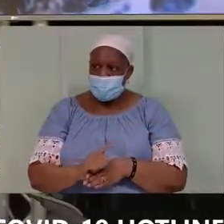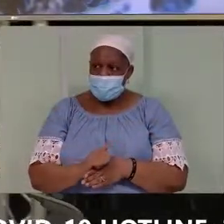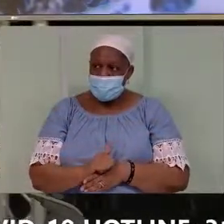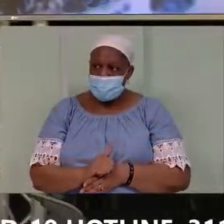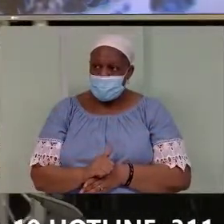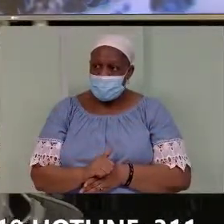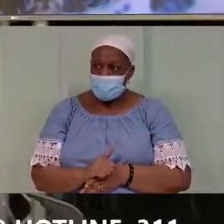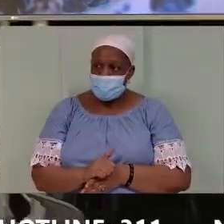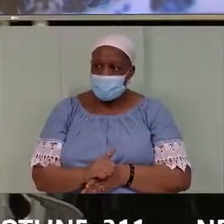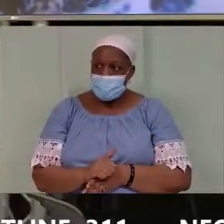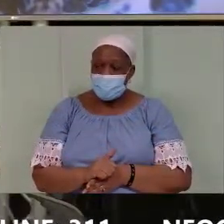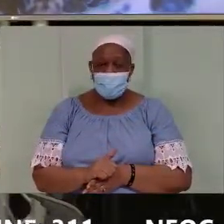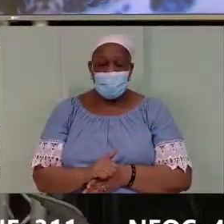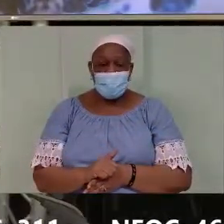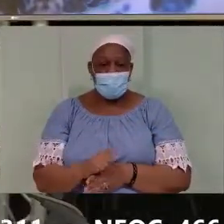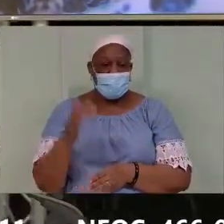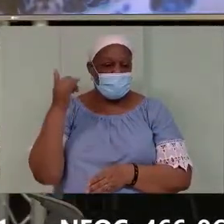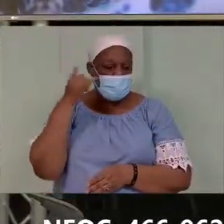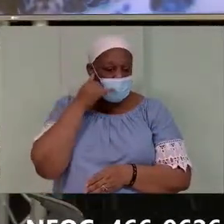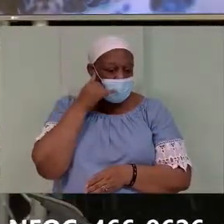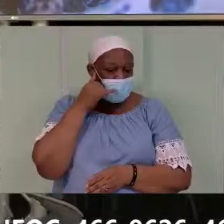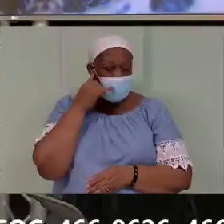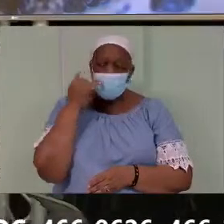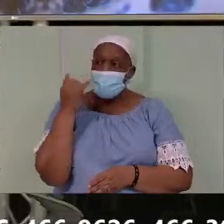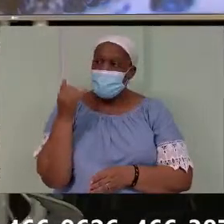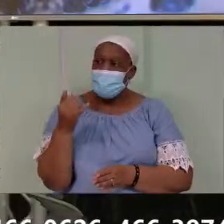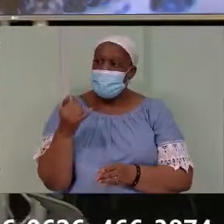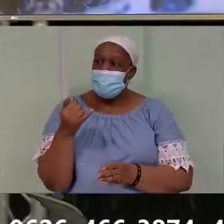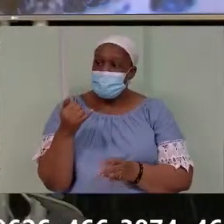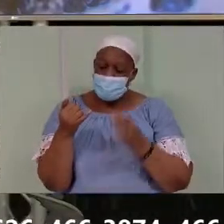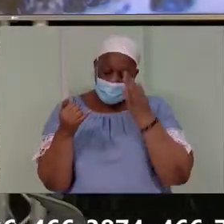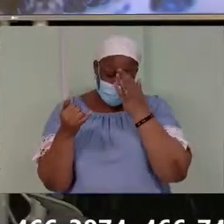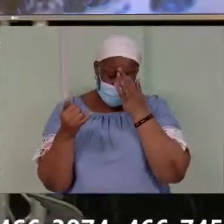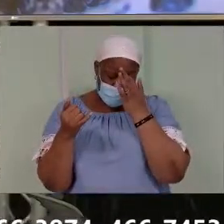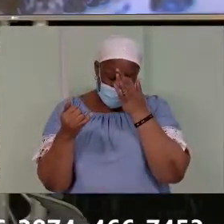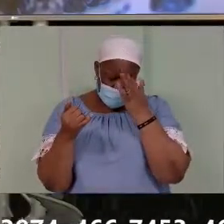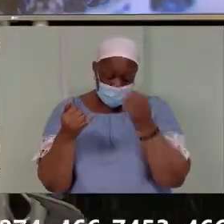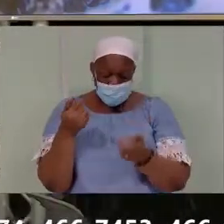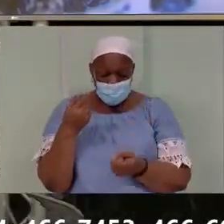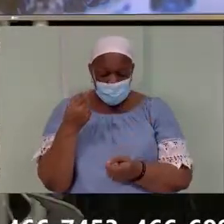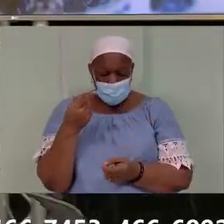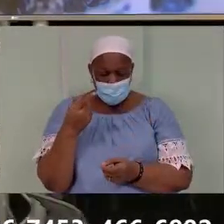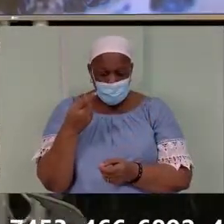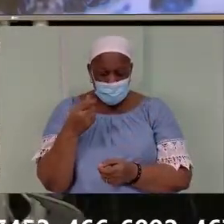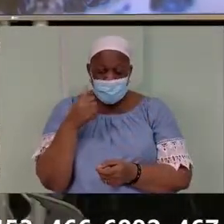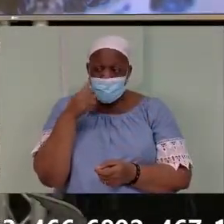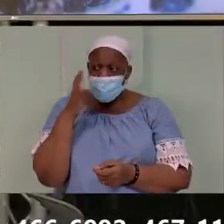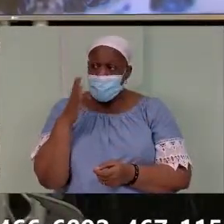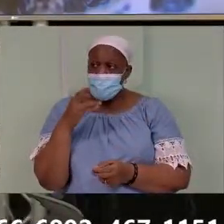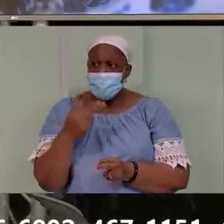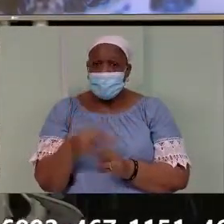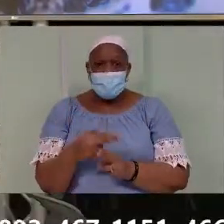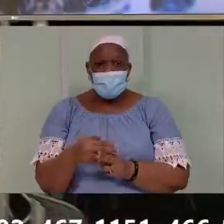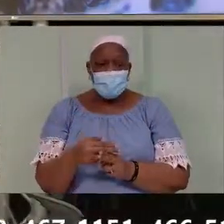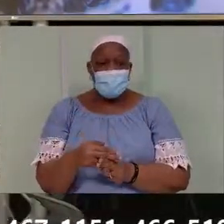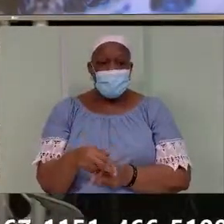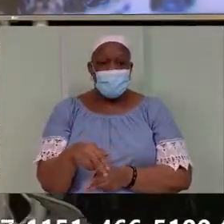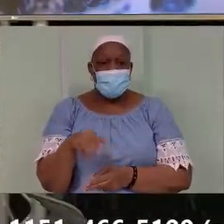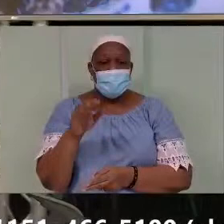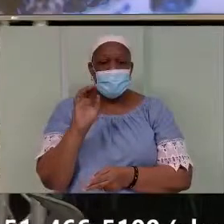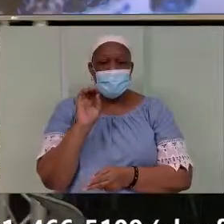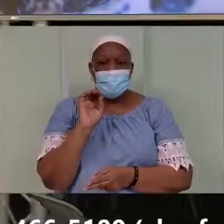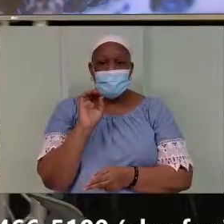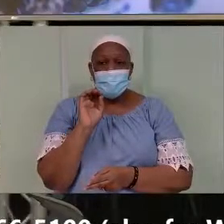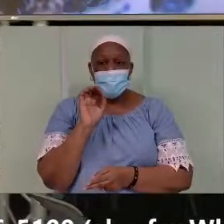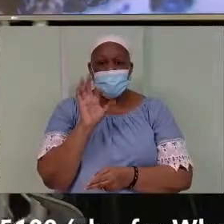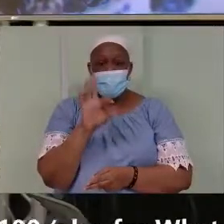contact Ms. Raquel Brown at St. Kitts Tourism Authority. I would have put up the numbers earlier.